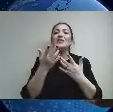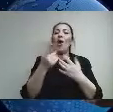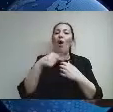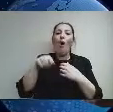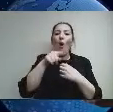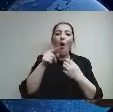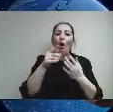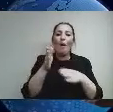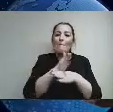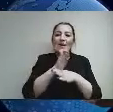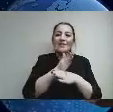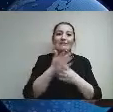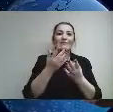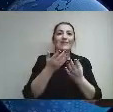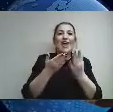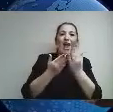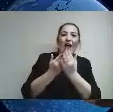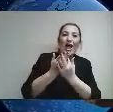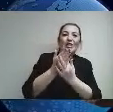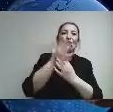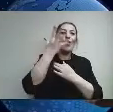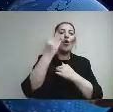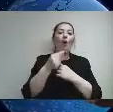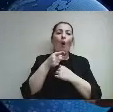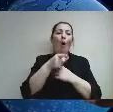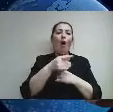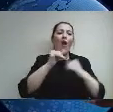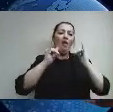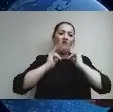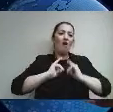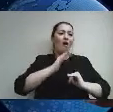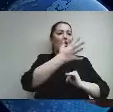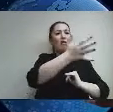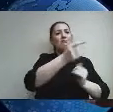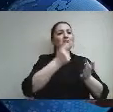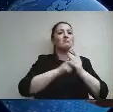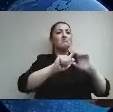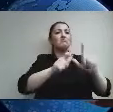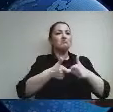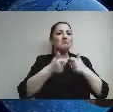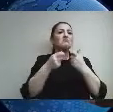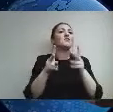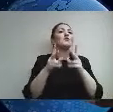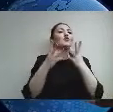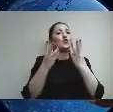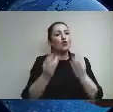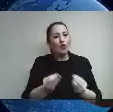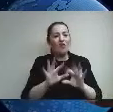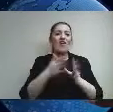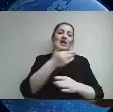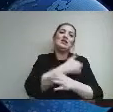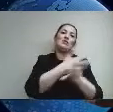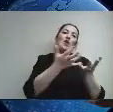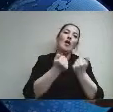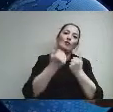manner. And with the technology of audio simulation,